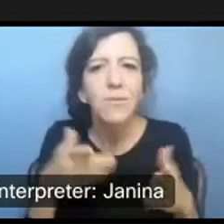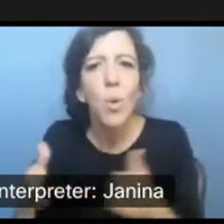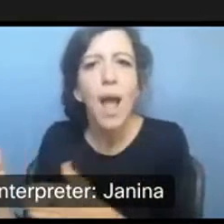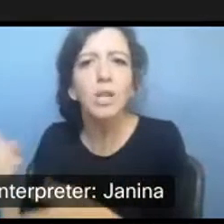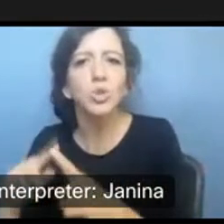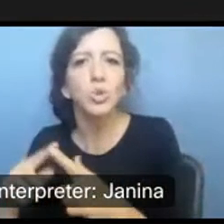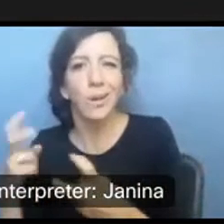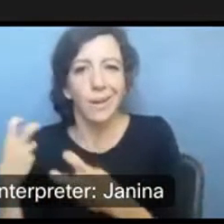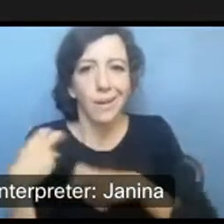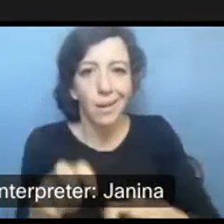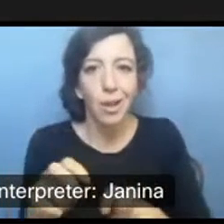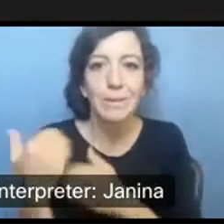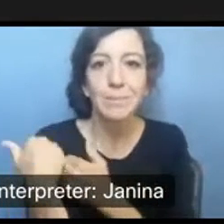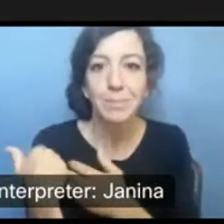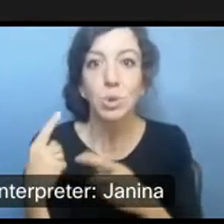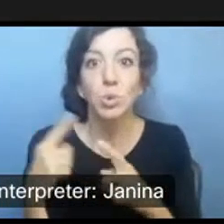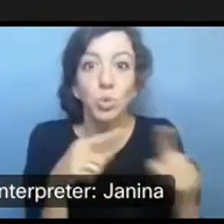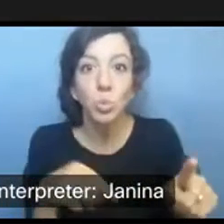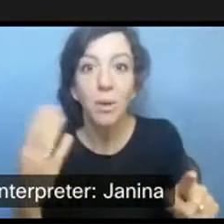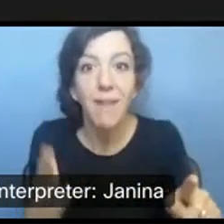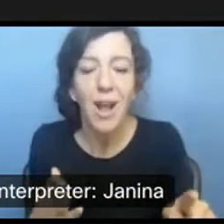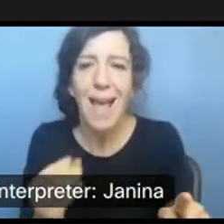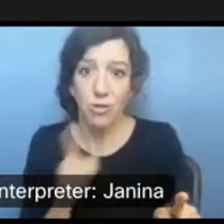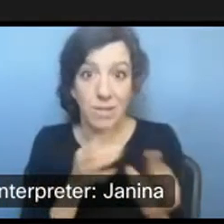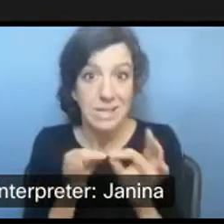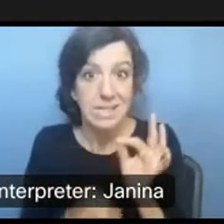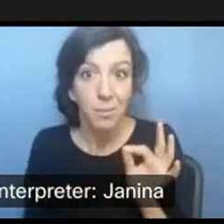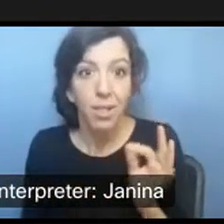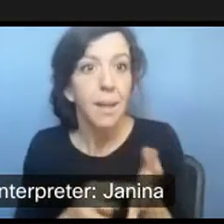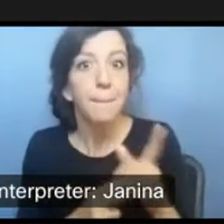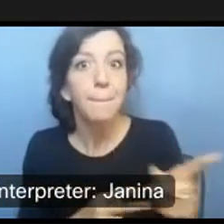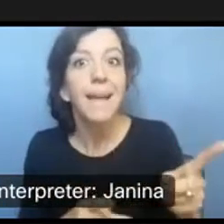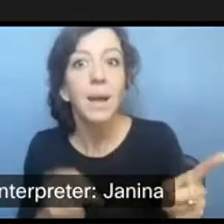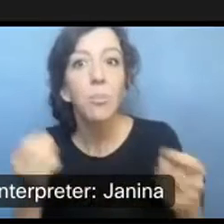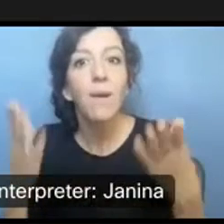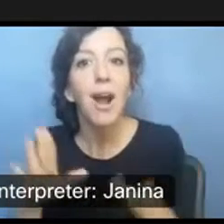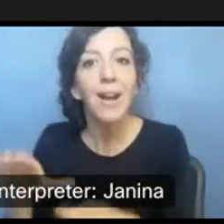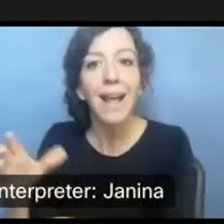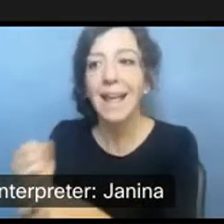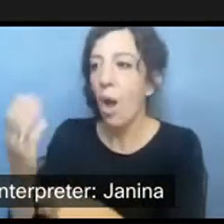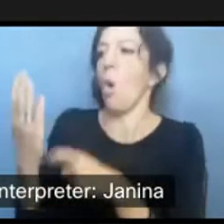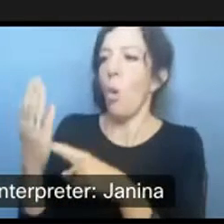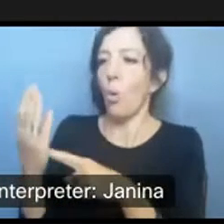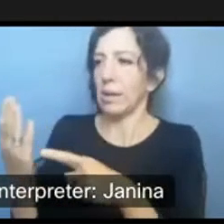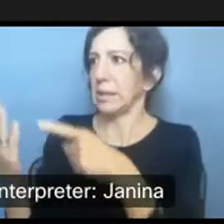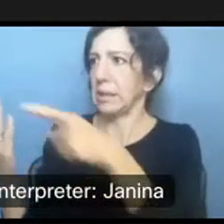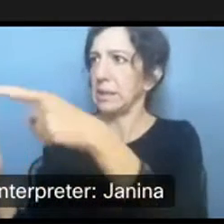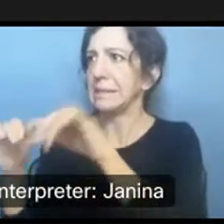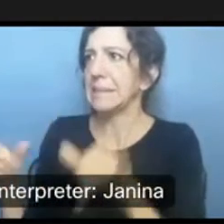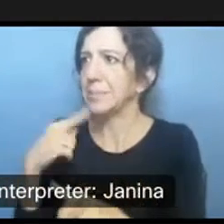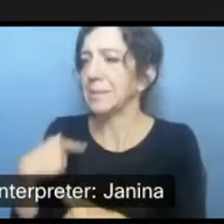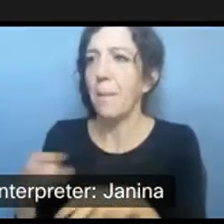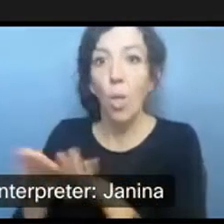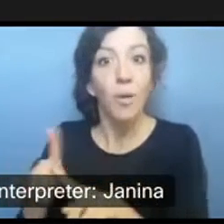the provider in a way that's pretty simple. And they can see, it shows me as closed. I'm open now. I'm going to change that. So there's a couple of things I think if we come